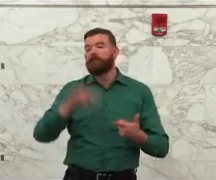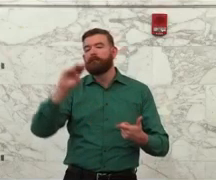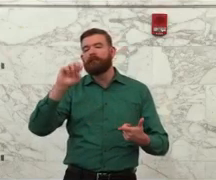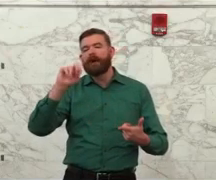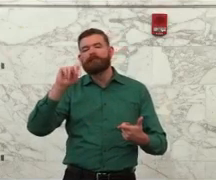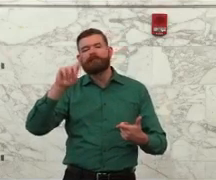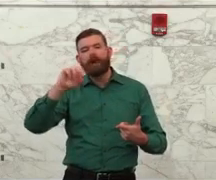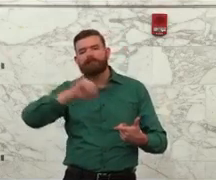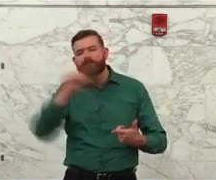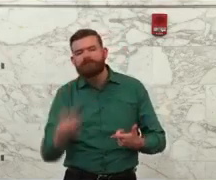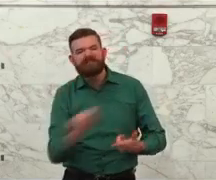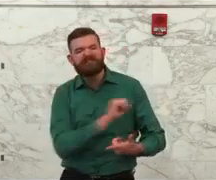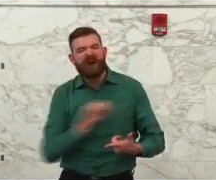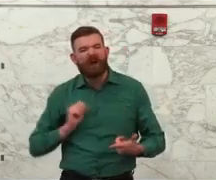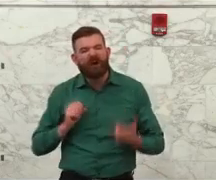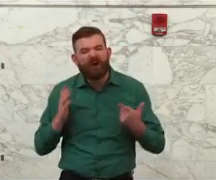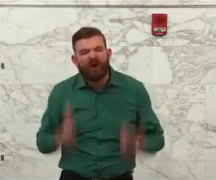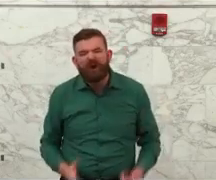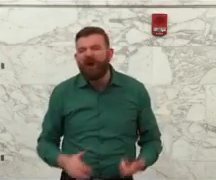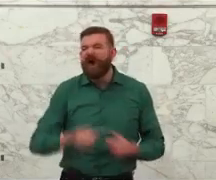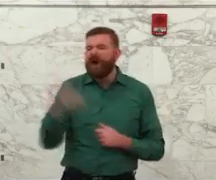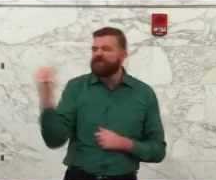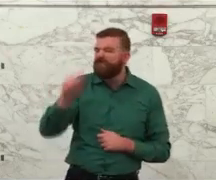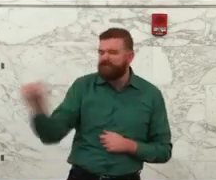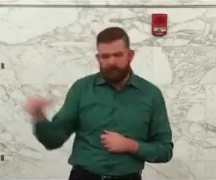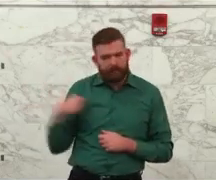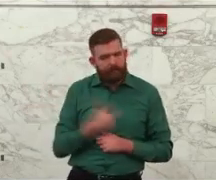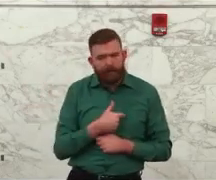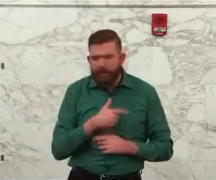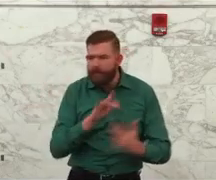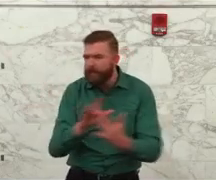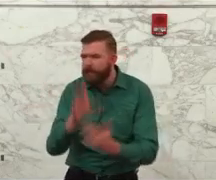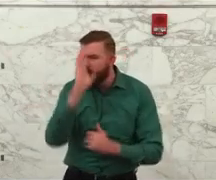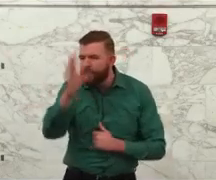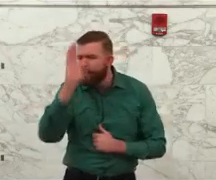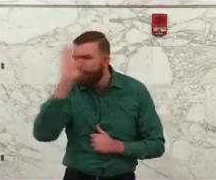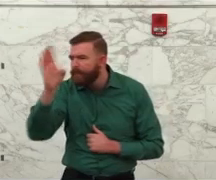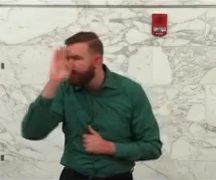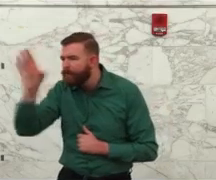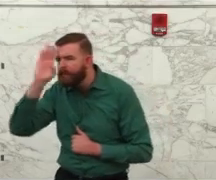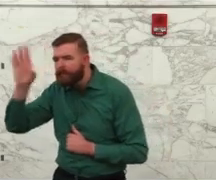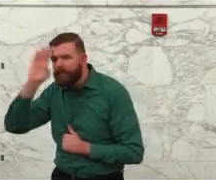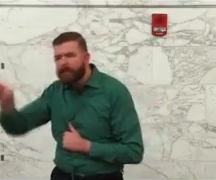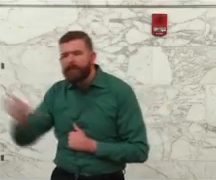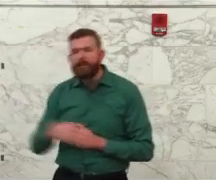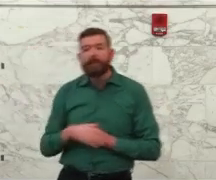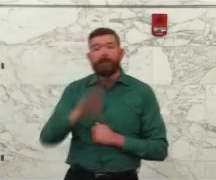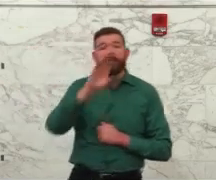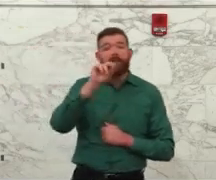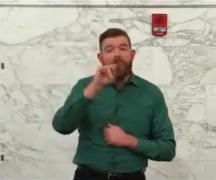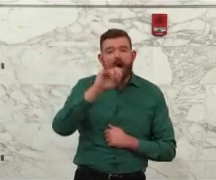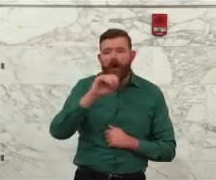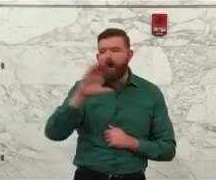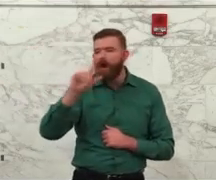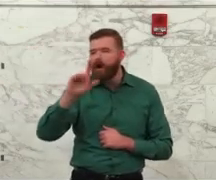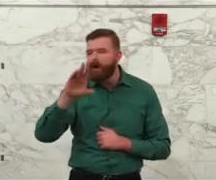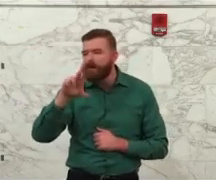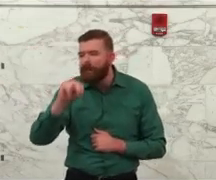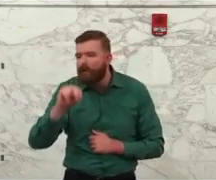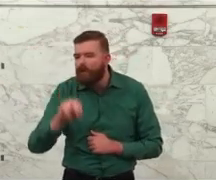all of them, but direct conversations with Bonnie Watson-Coleman, Frank Pallone, Donald Payne, Josh Gottheimer,